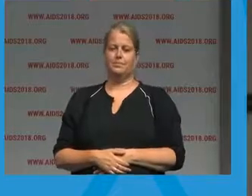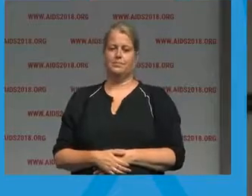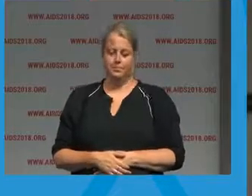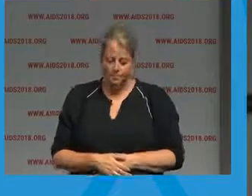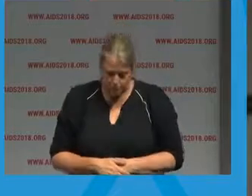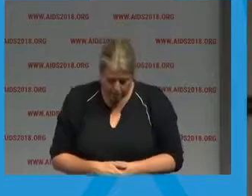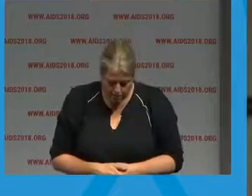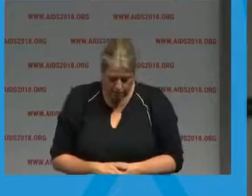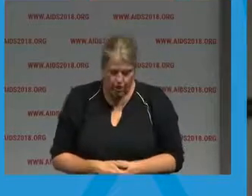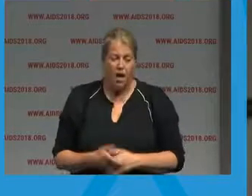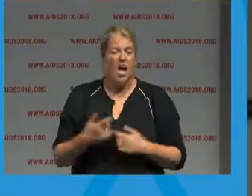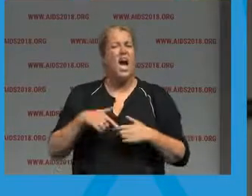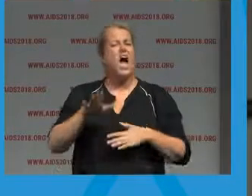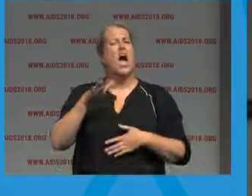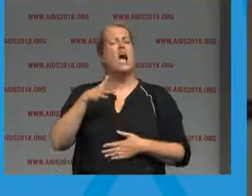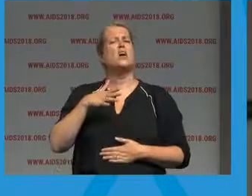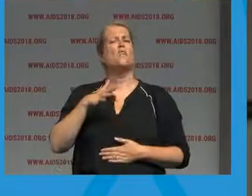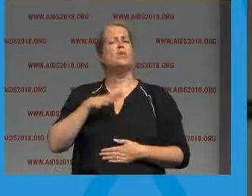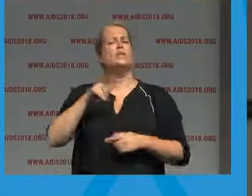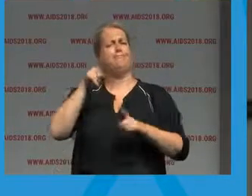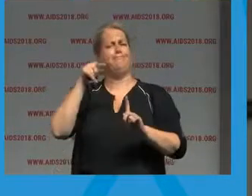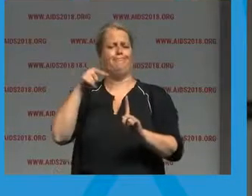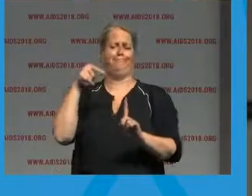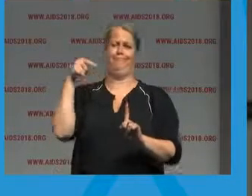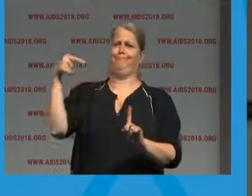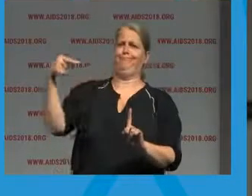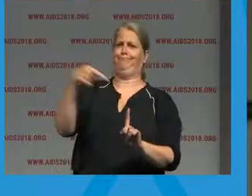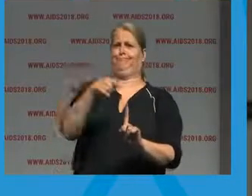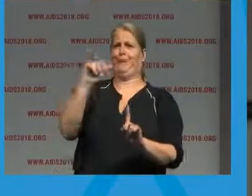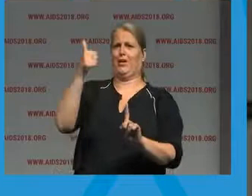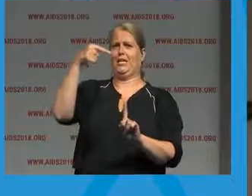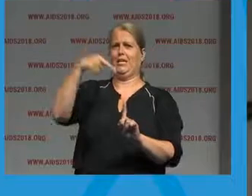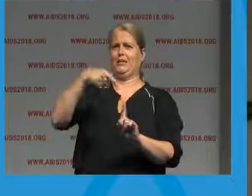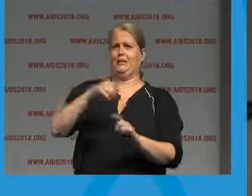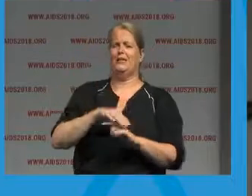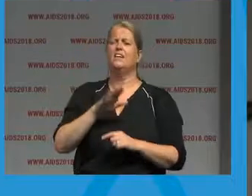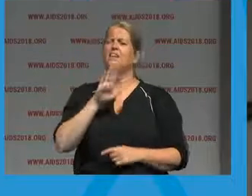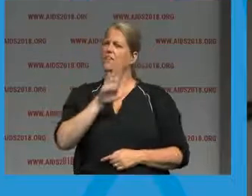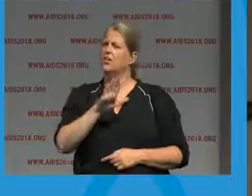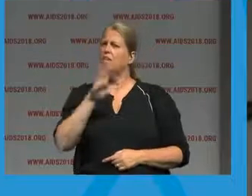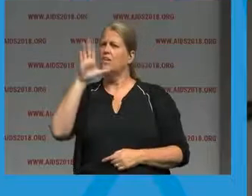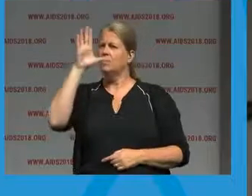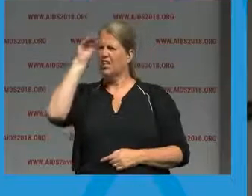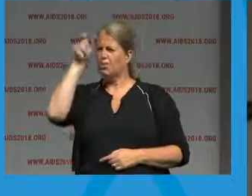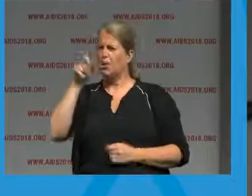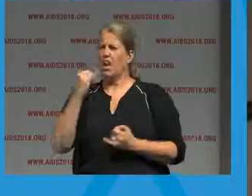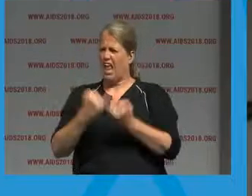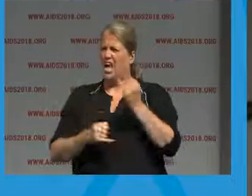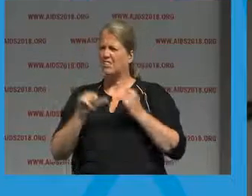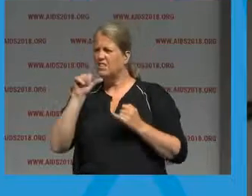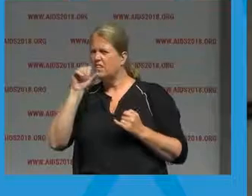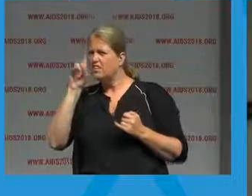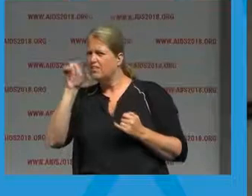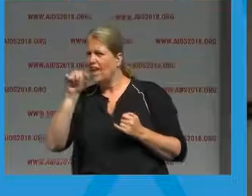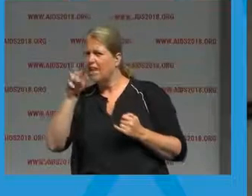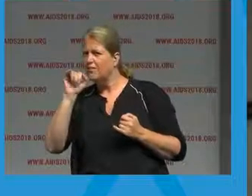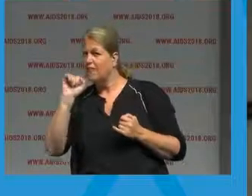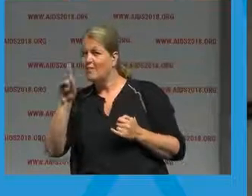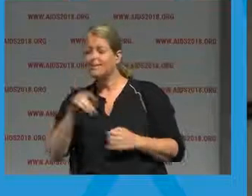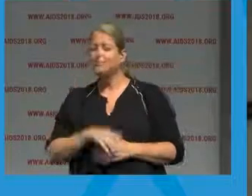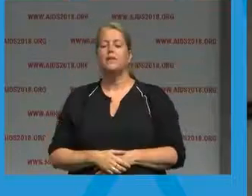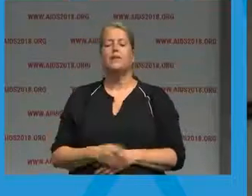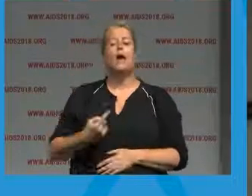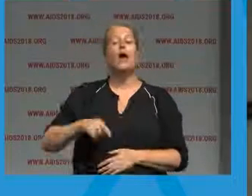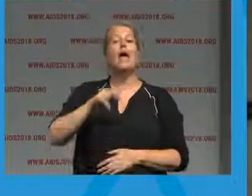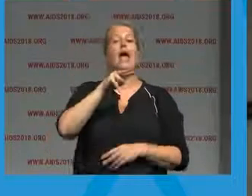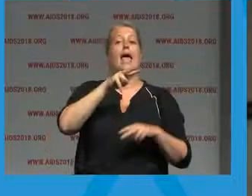I wanted to start with the one, I think, from the gentleman who spoke the last, David. On